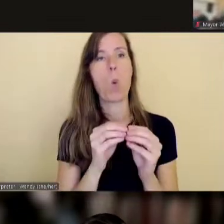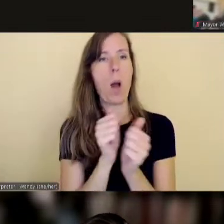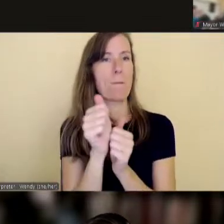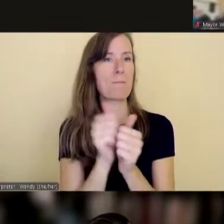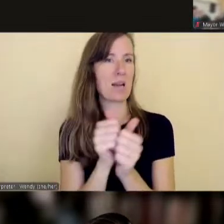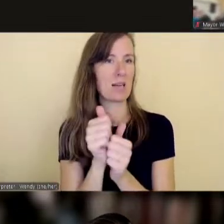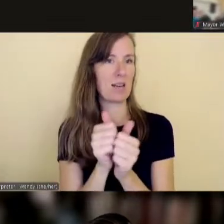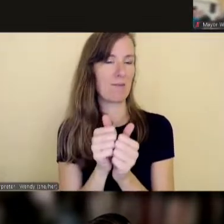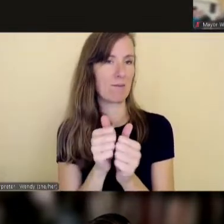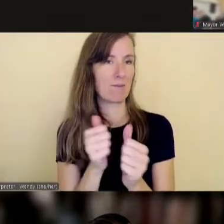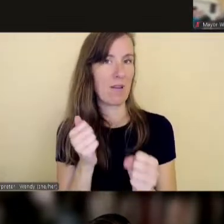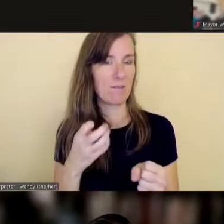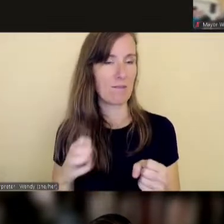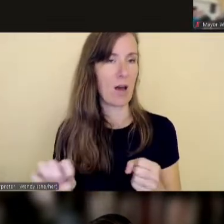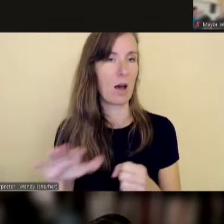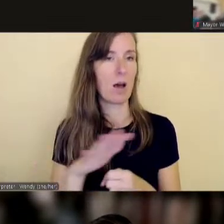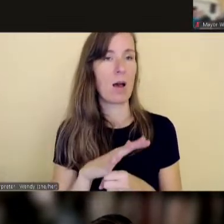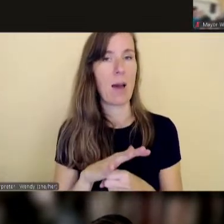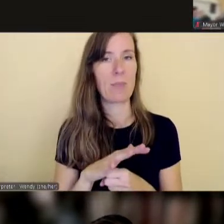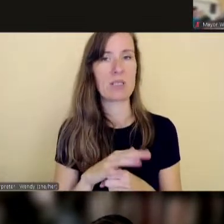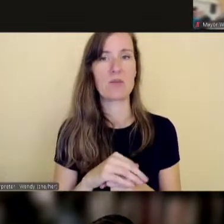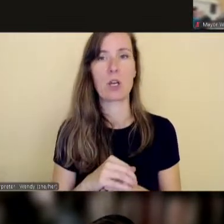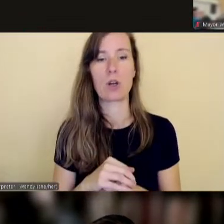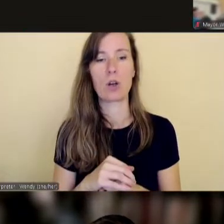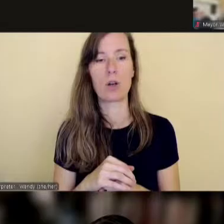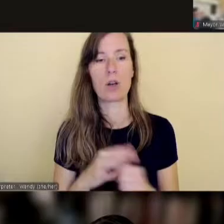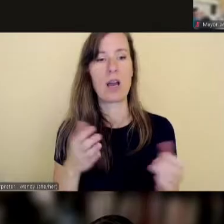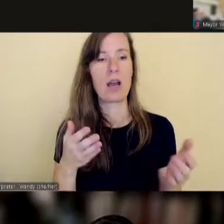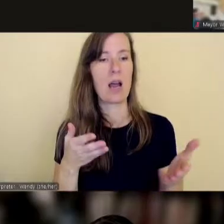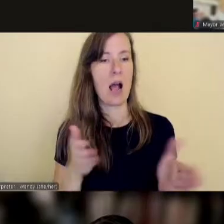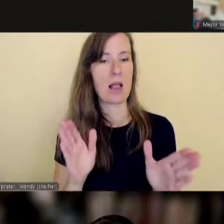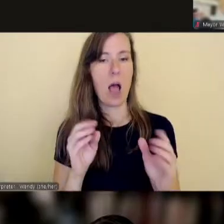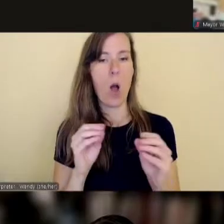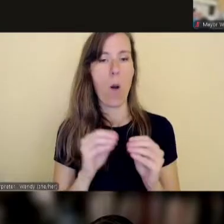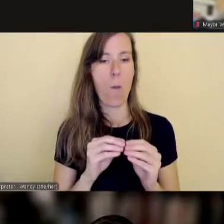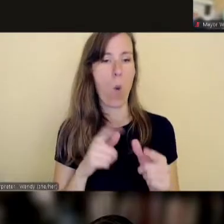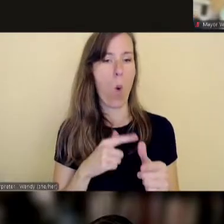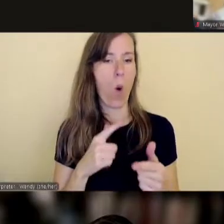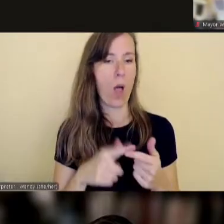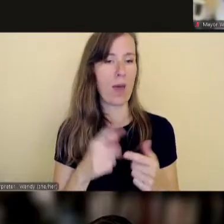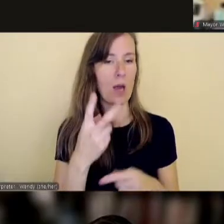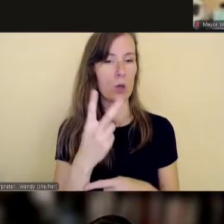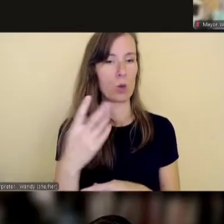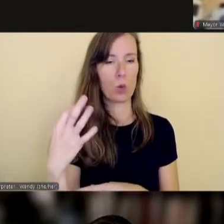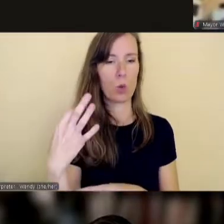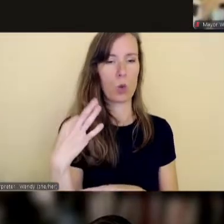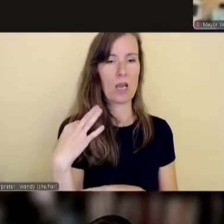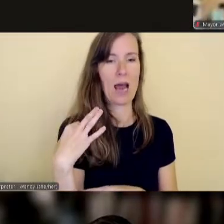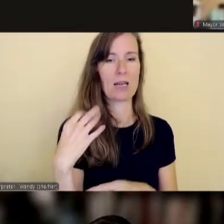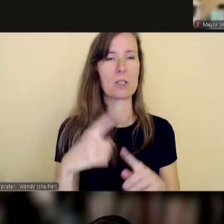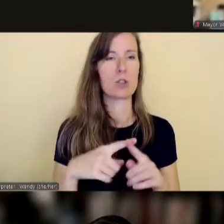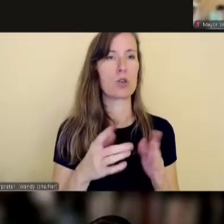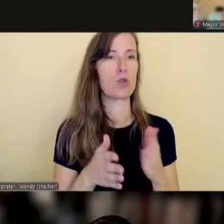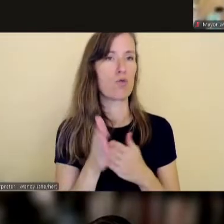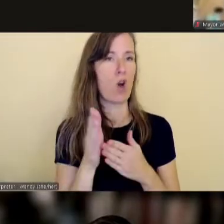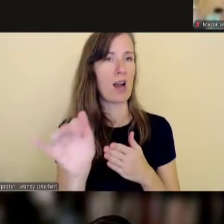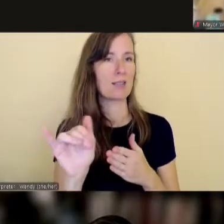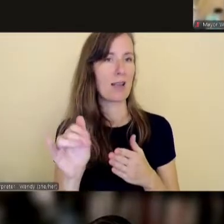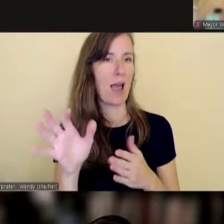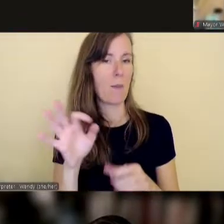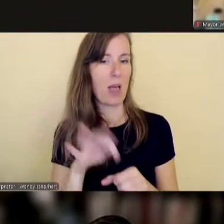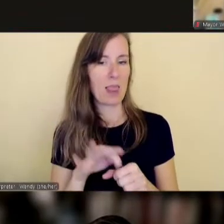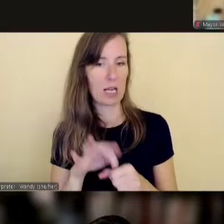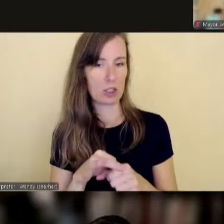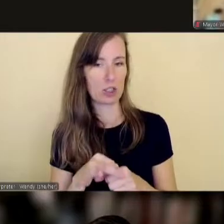allowing more than 2 candidates to run in the same election, the complete elimination of concerns over